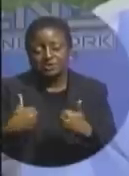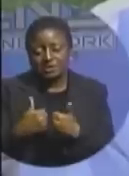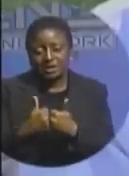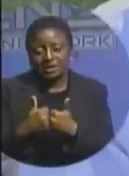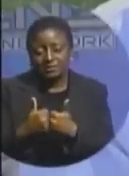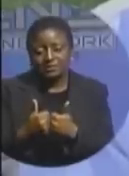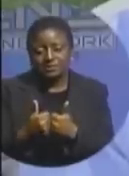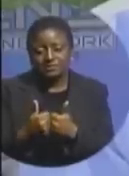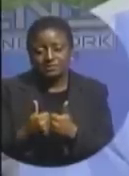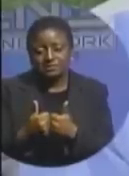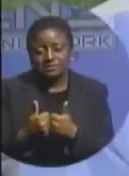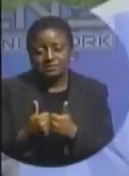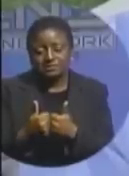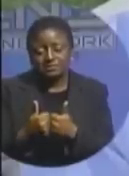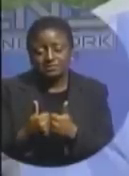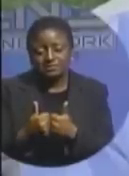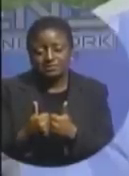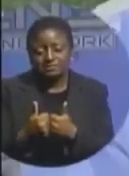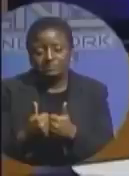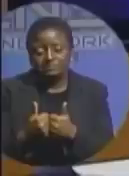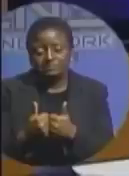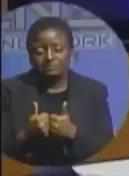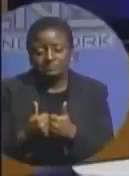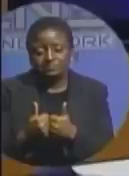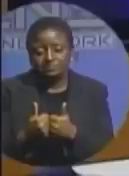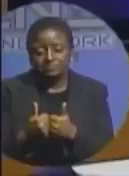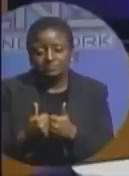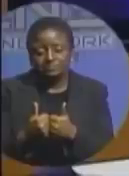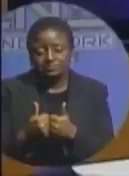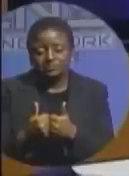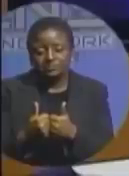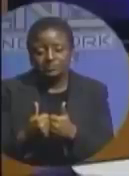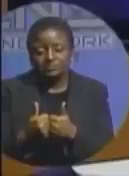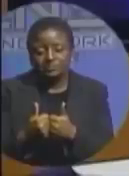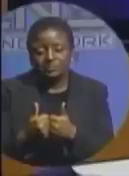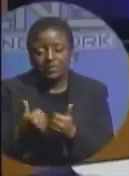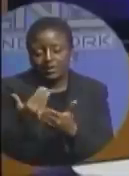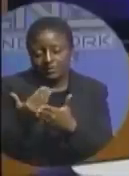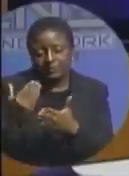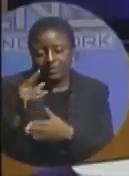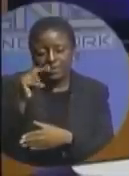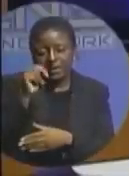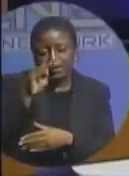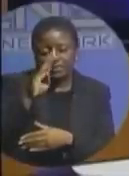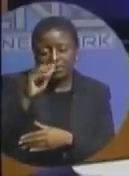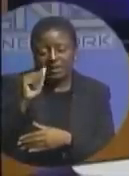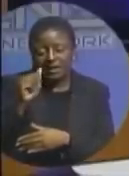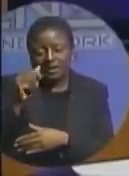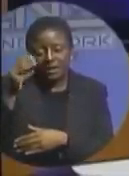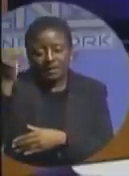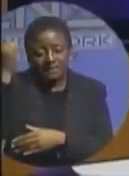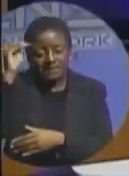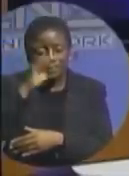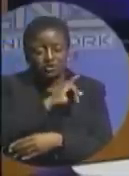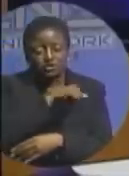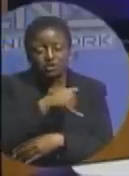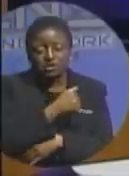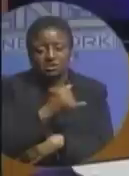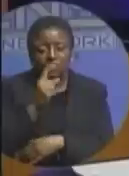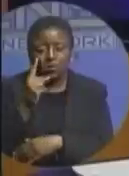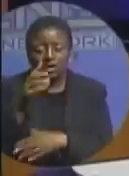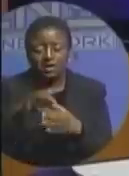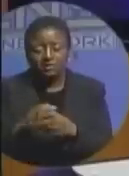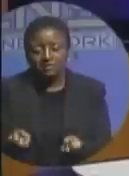brought to you by the young men of Pinewood Gardens. Now, talking about giving back, former NBA D-League player Mitch Johnson will be one of the many coaches offering